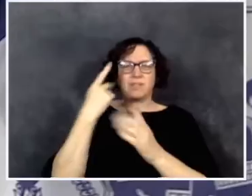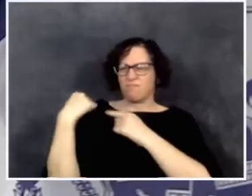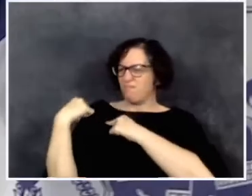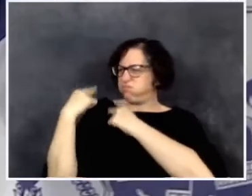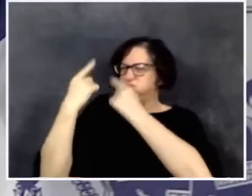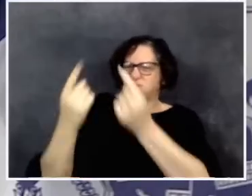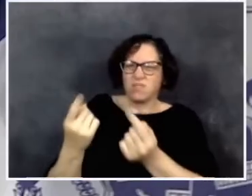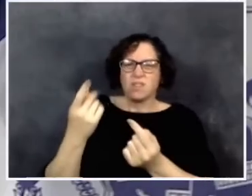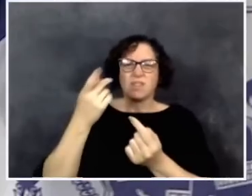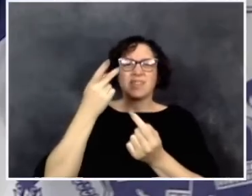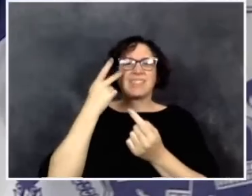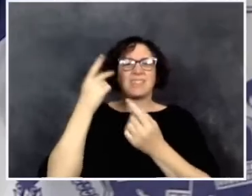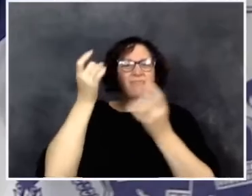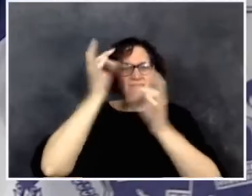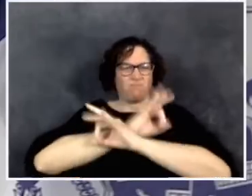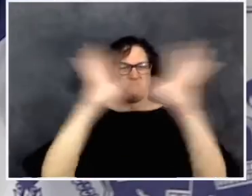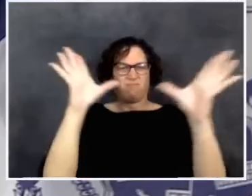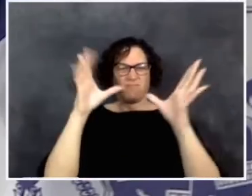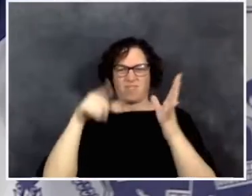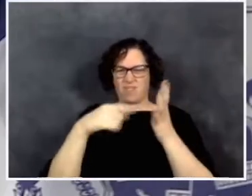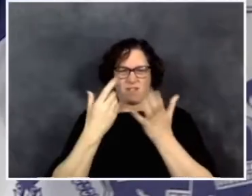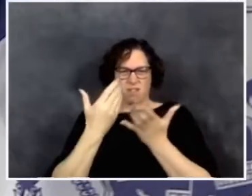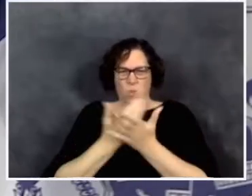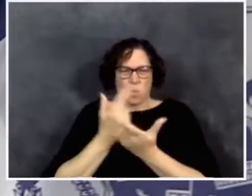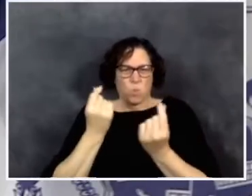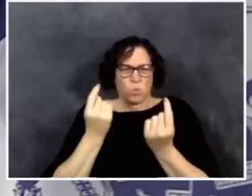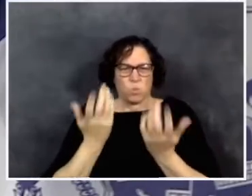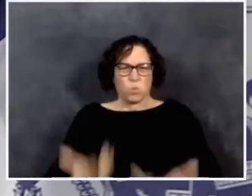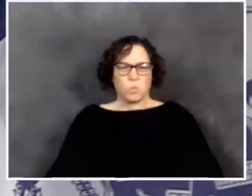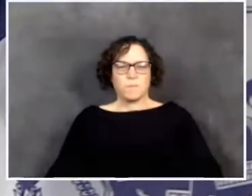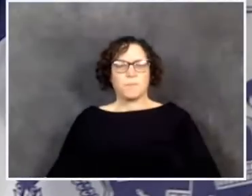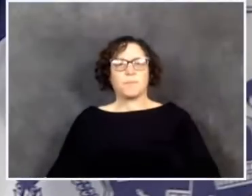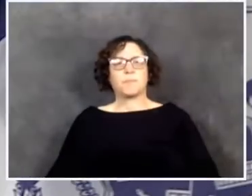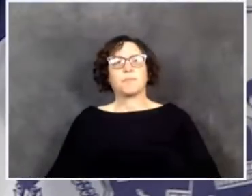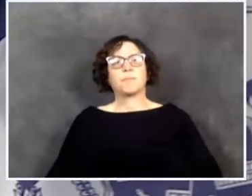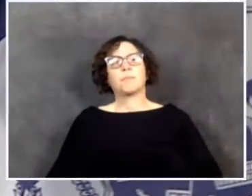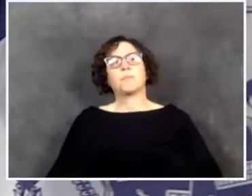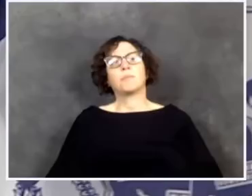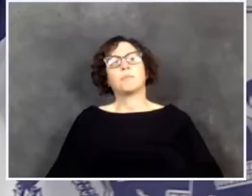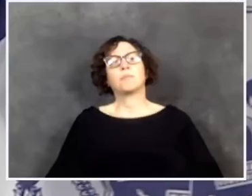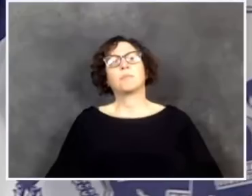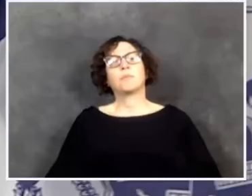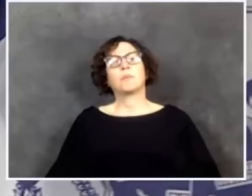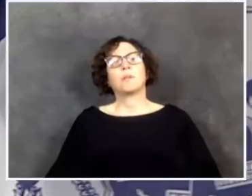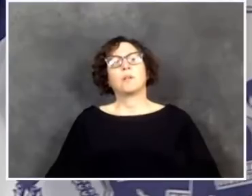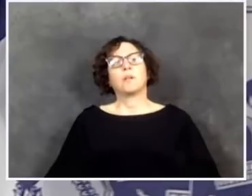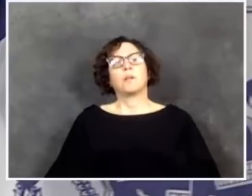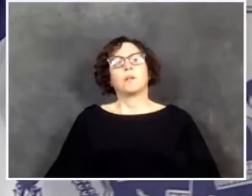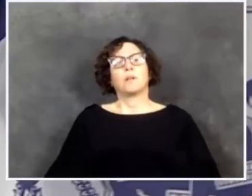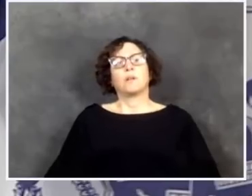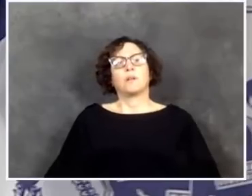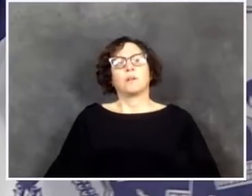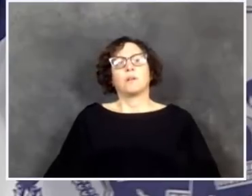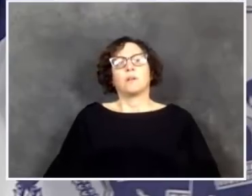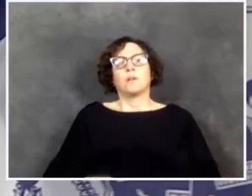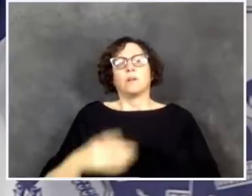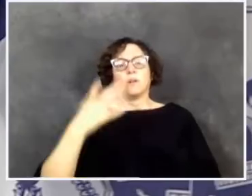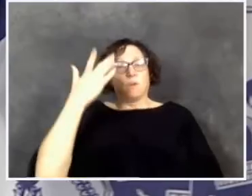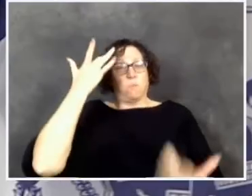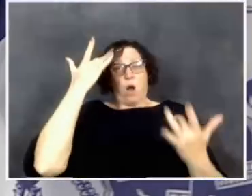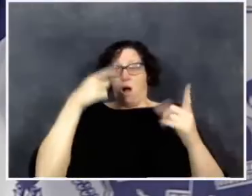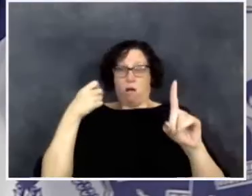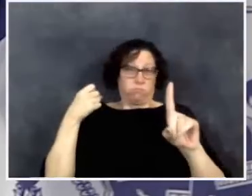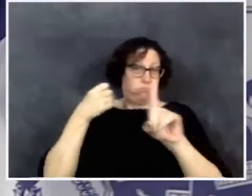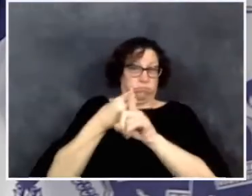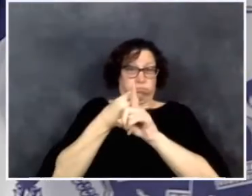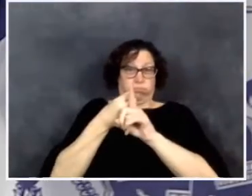reason that we bore the brunt, I mean, first of all, stating the obvious, there was a strategic opportunity to limit the